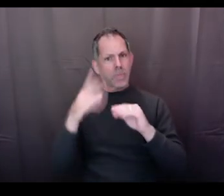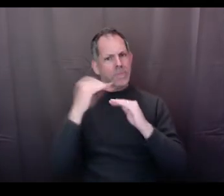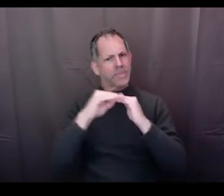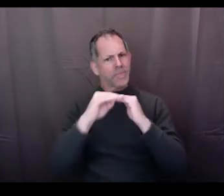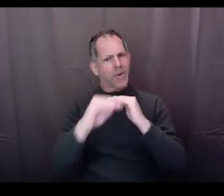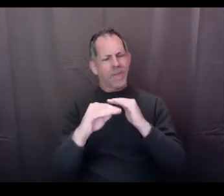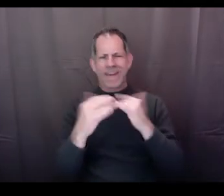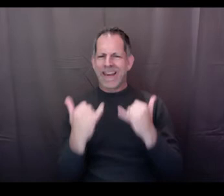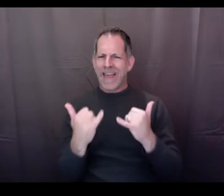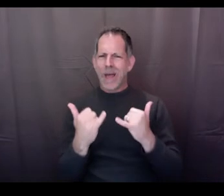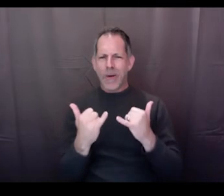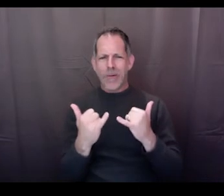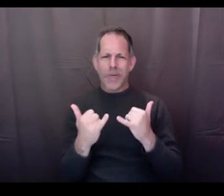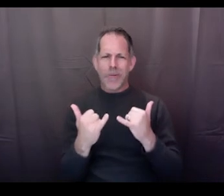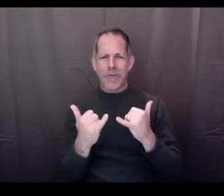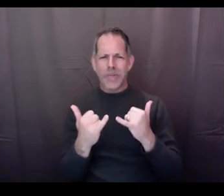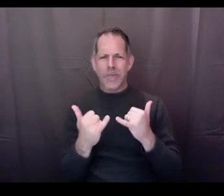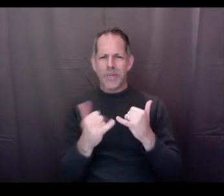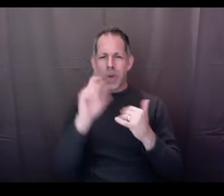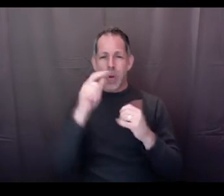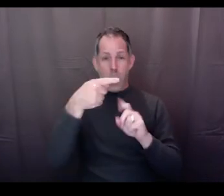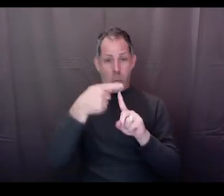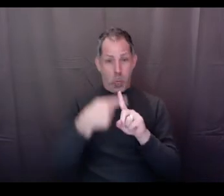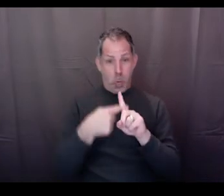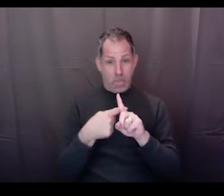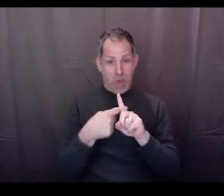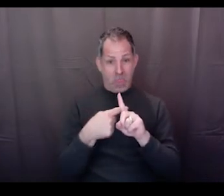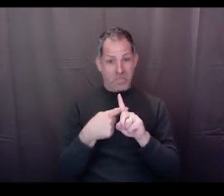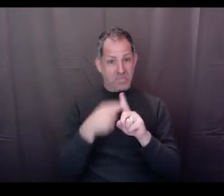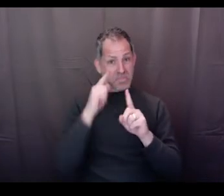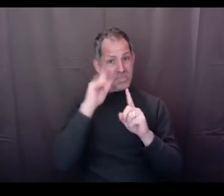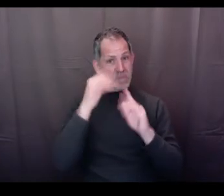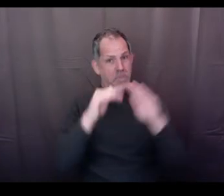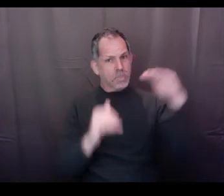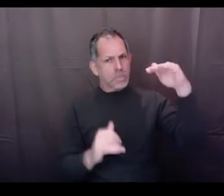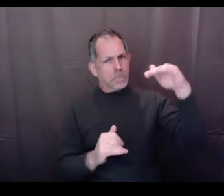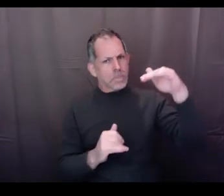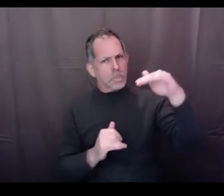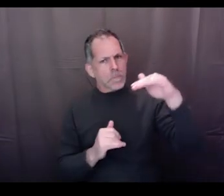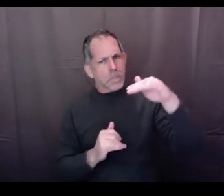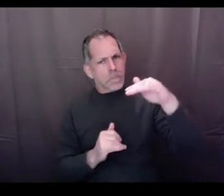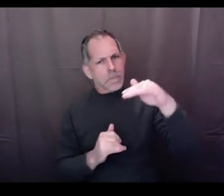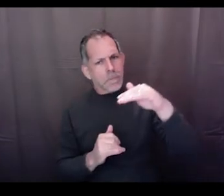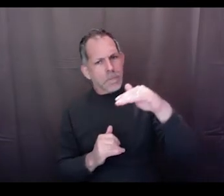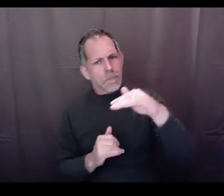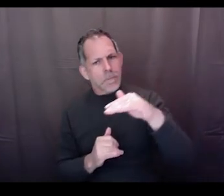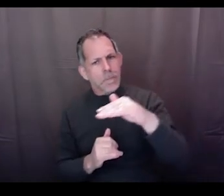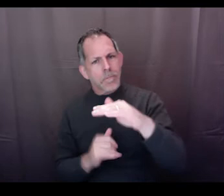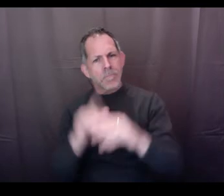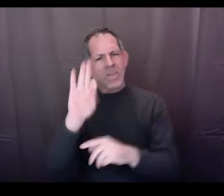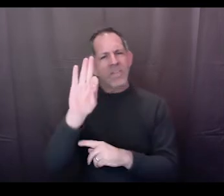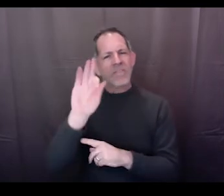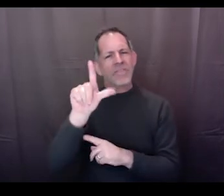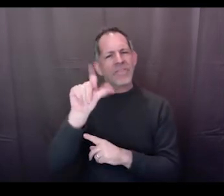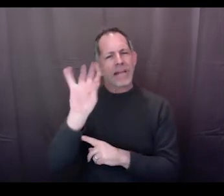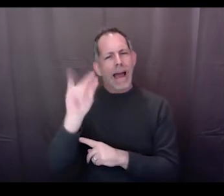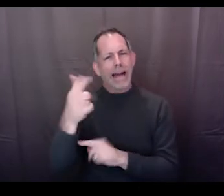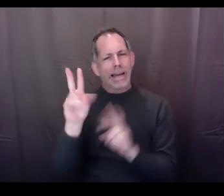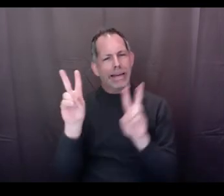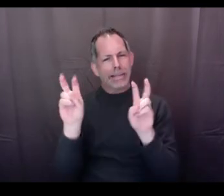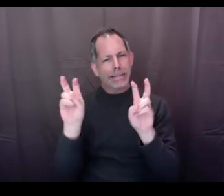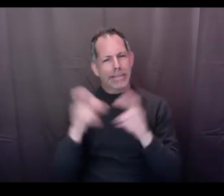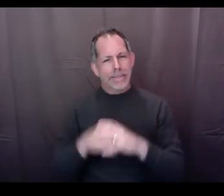off. But now, after about a month of sustained declines, then we've sort of flattened